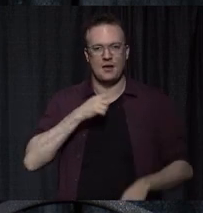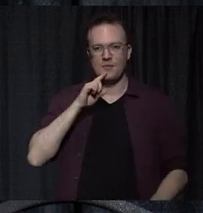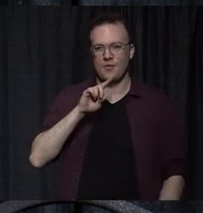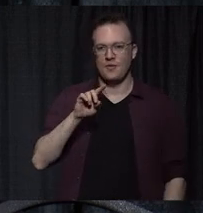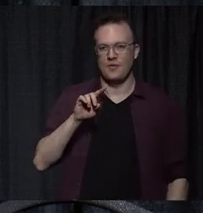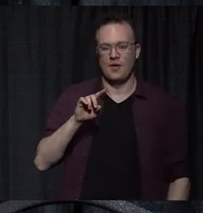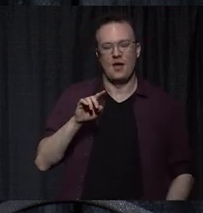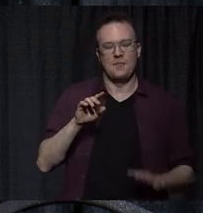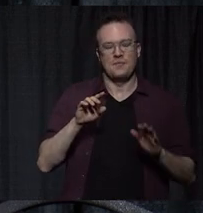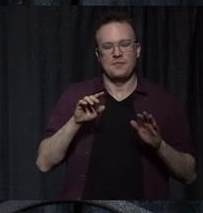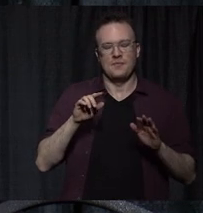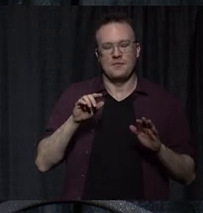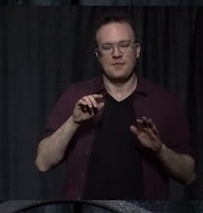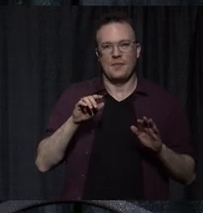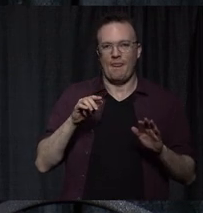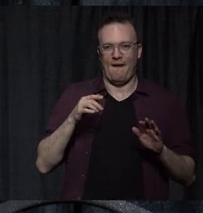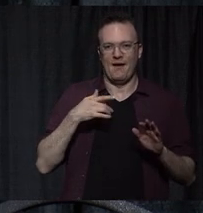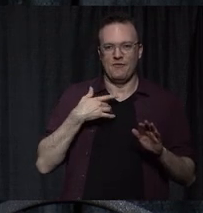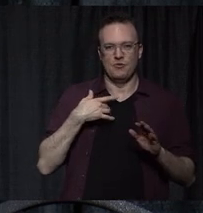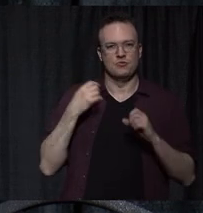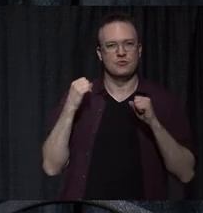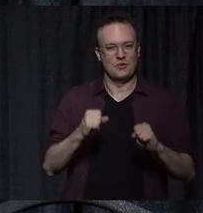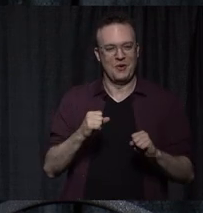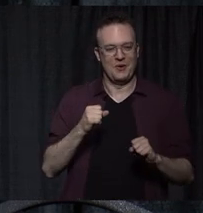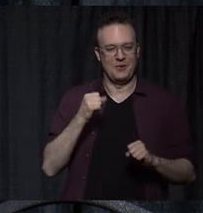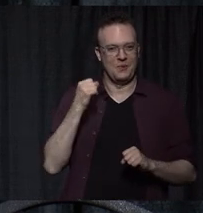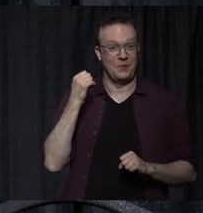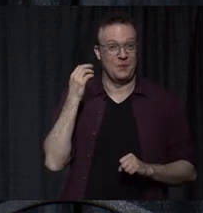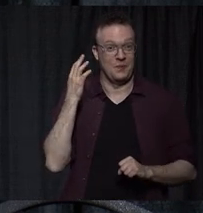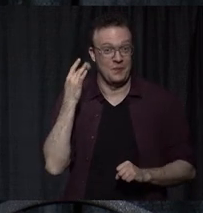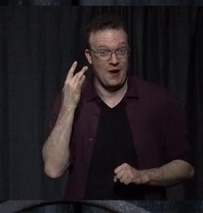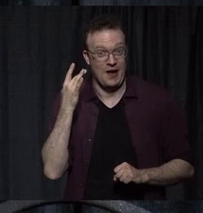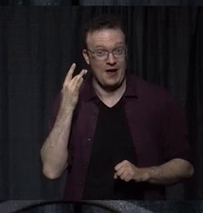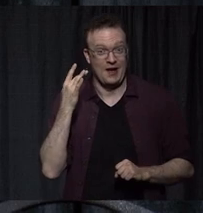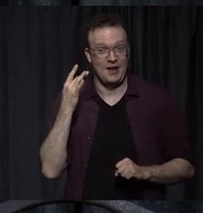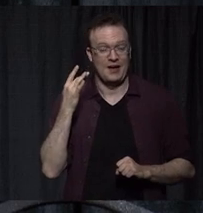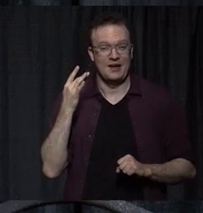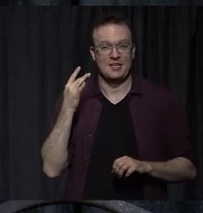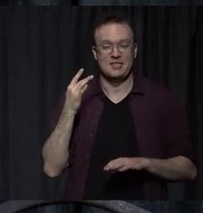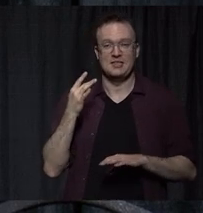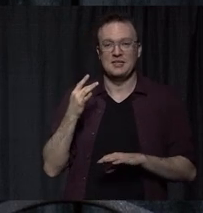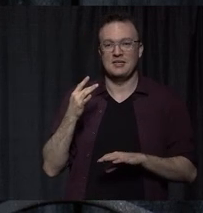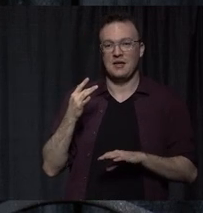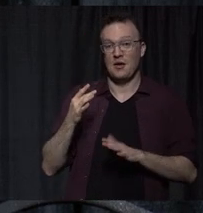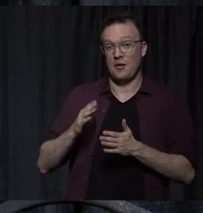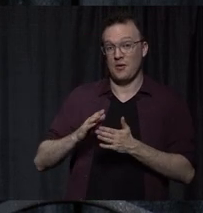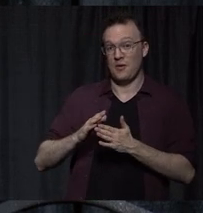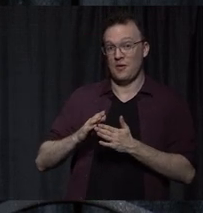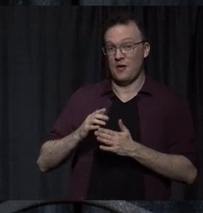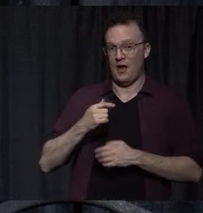fortified by the fact that I had some early navigators ahead of me